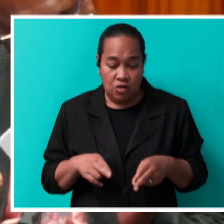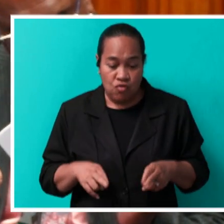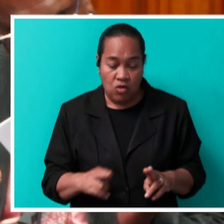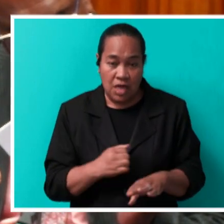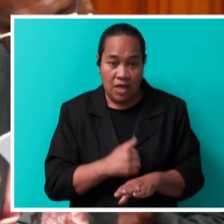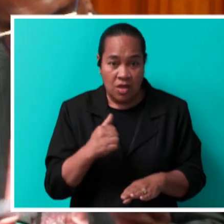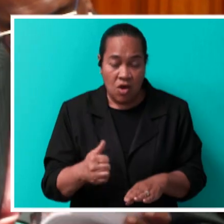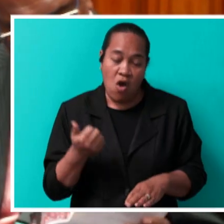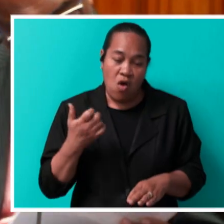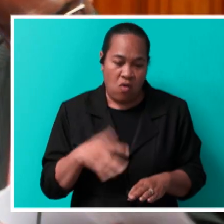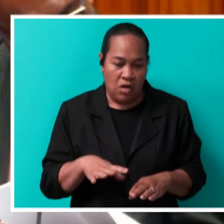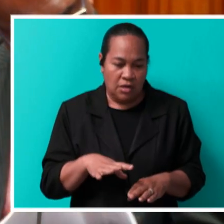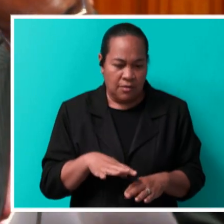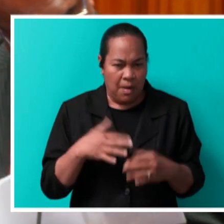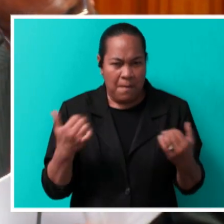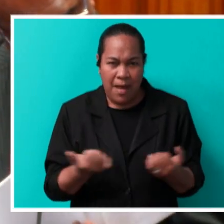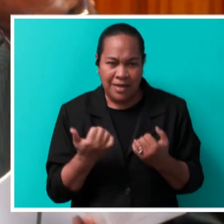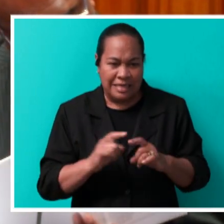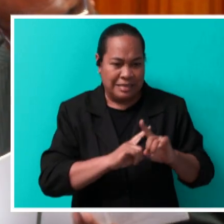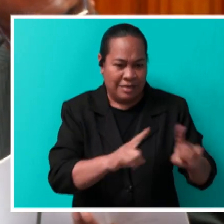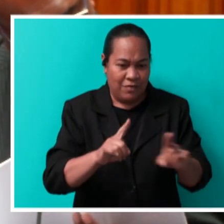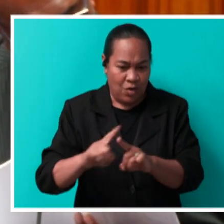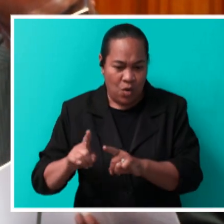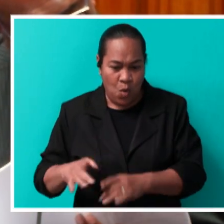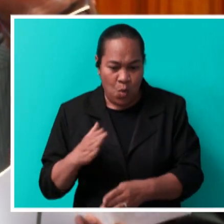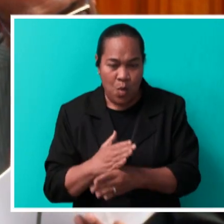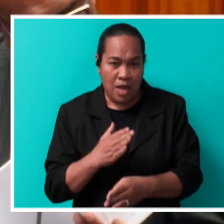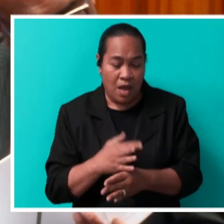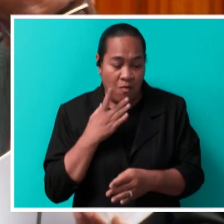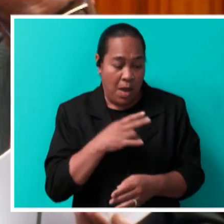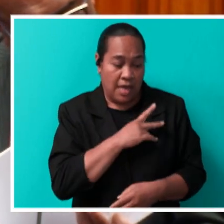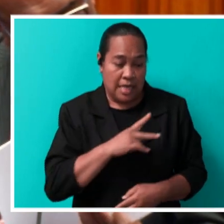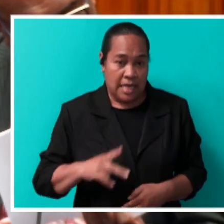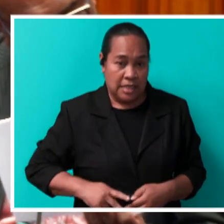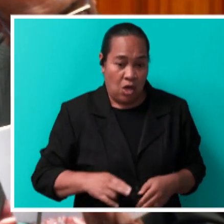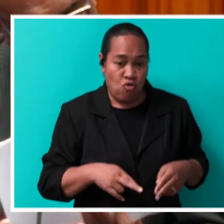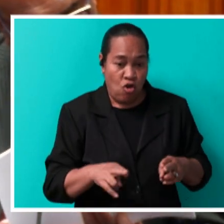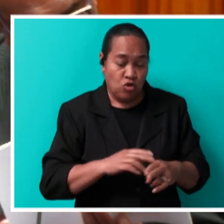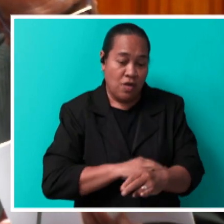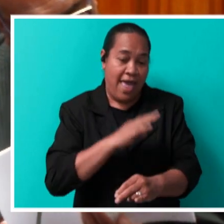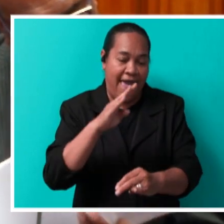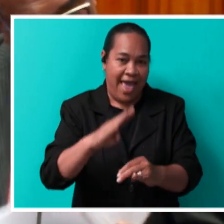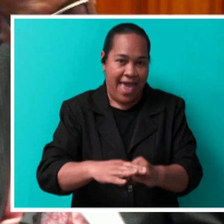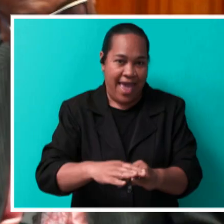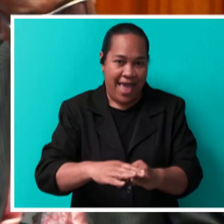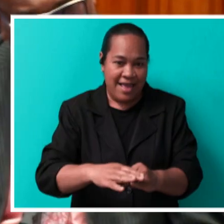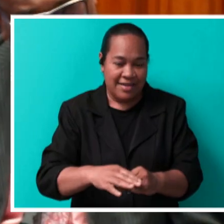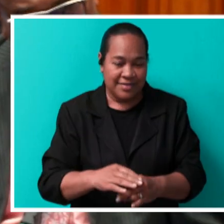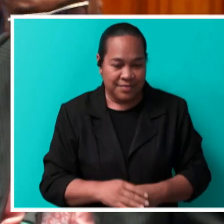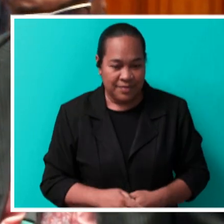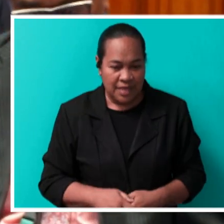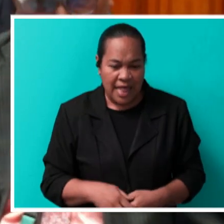has conducted significant roadworks on the existing seal from Kings Road to the end of the seal. The remaining